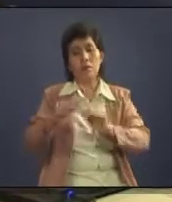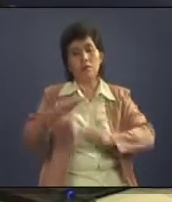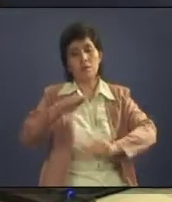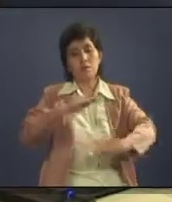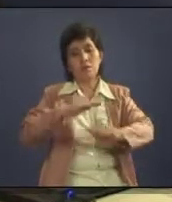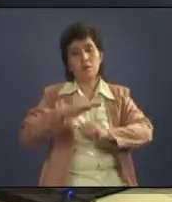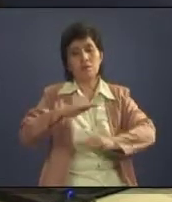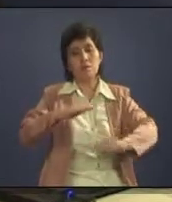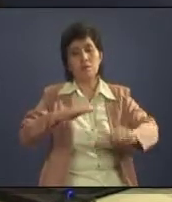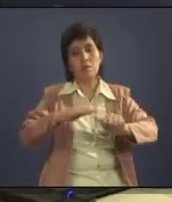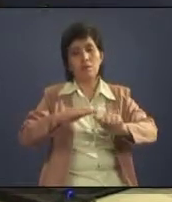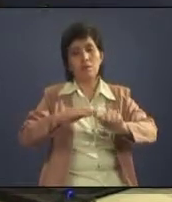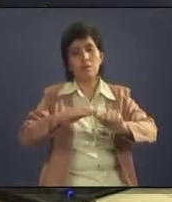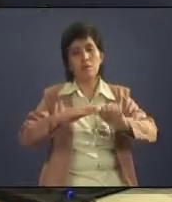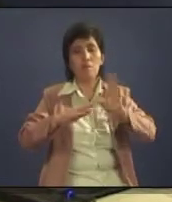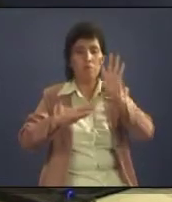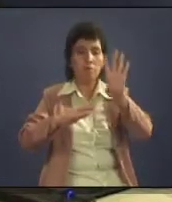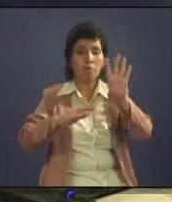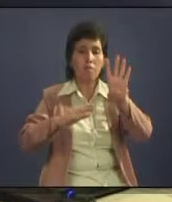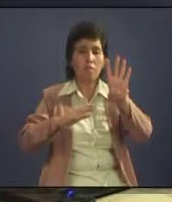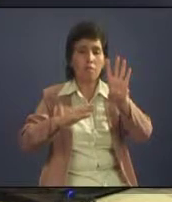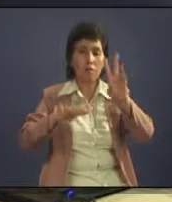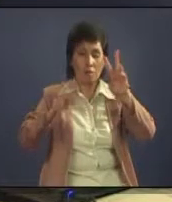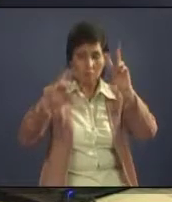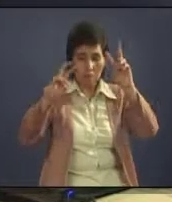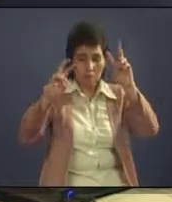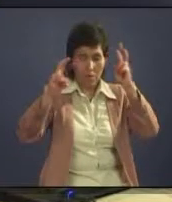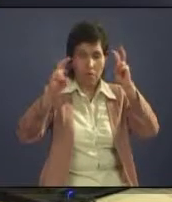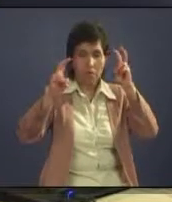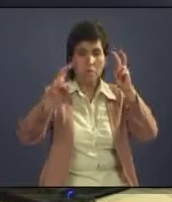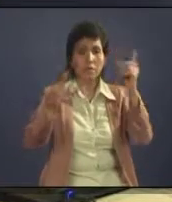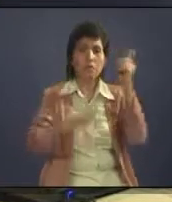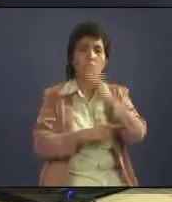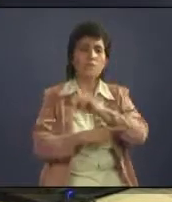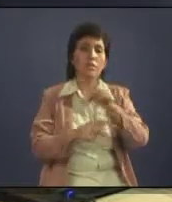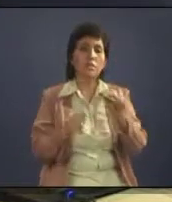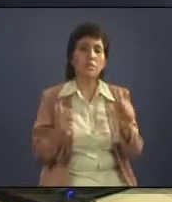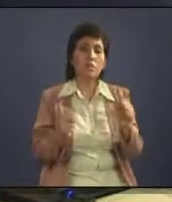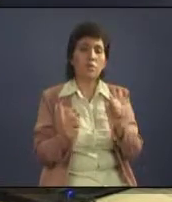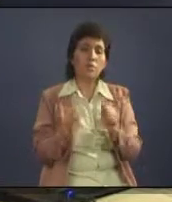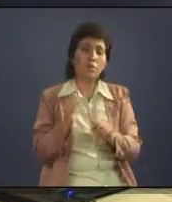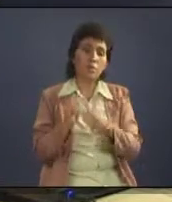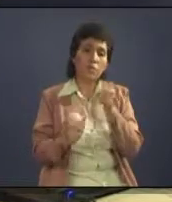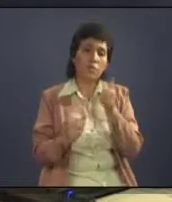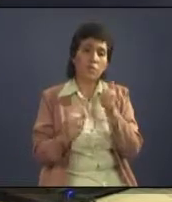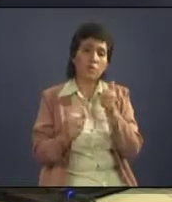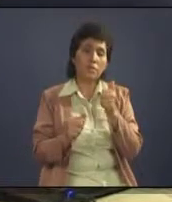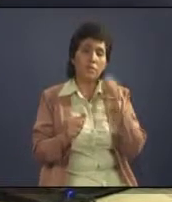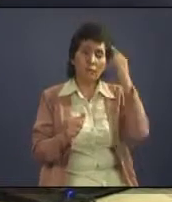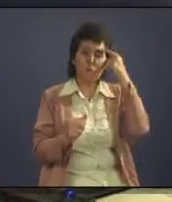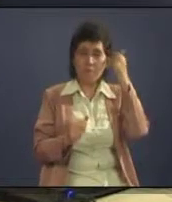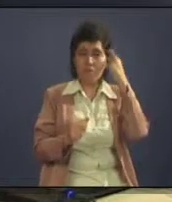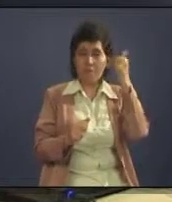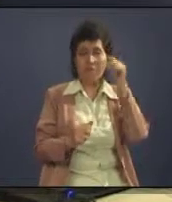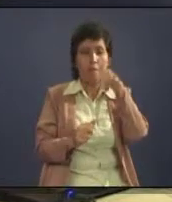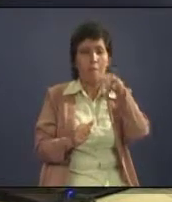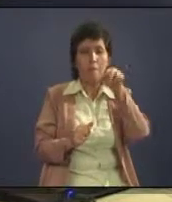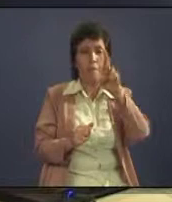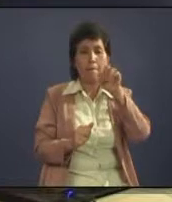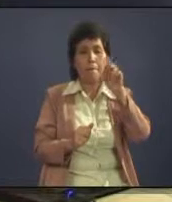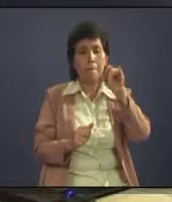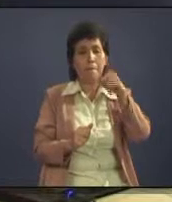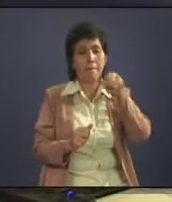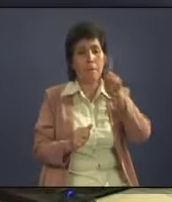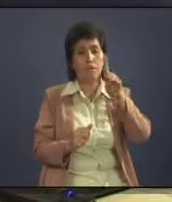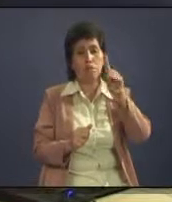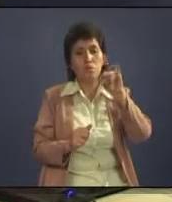are basically covering 4 chapters today, 4 topics today, which is on the topic of prejudice, the topic